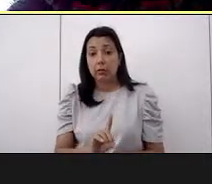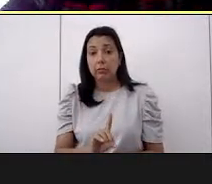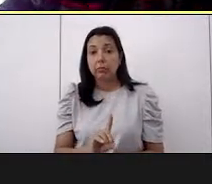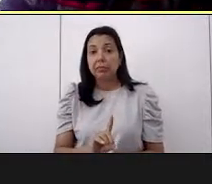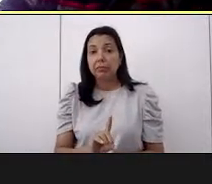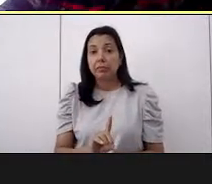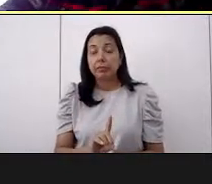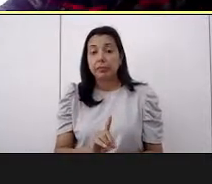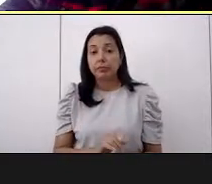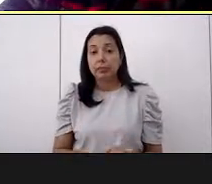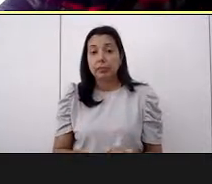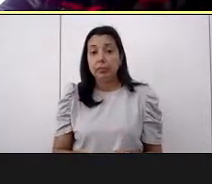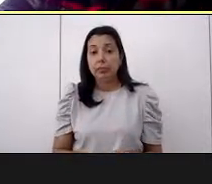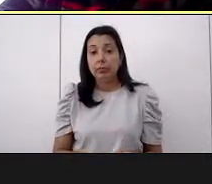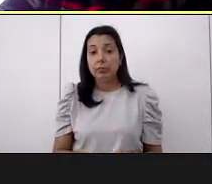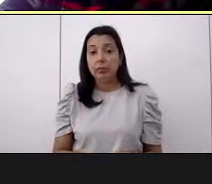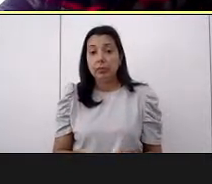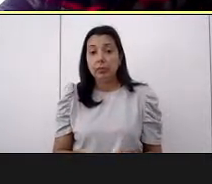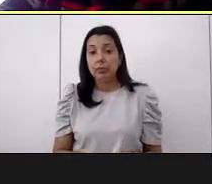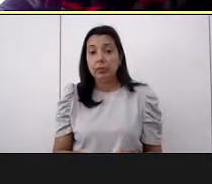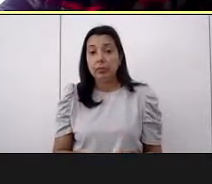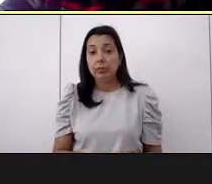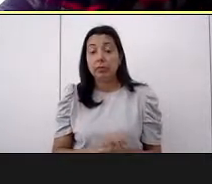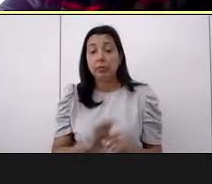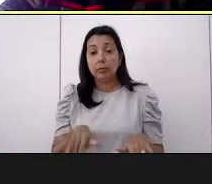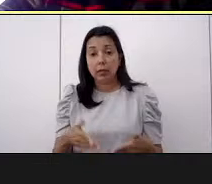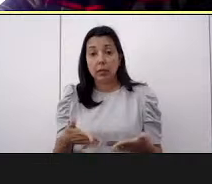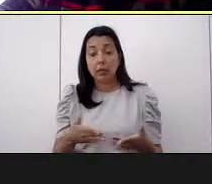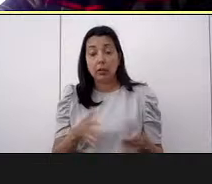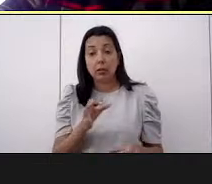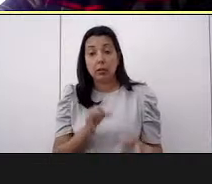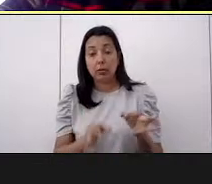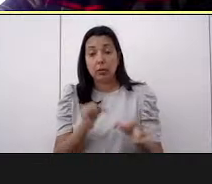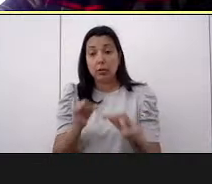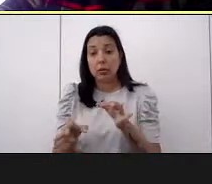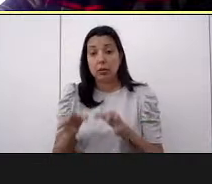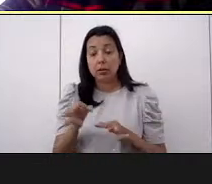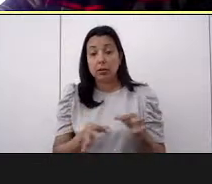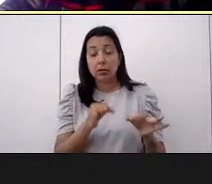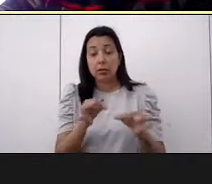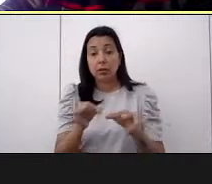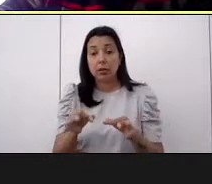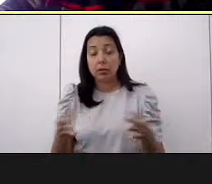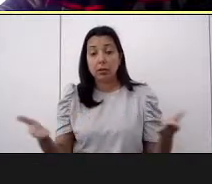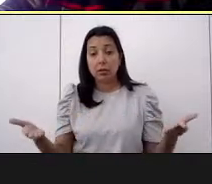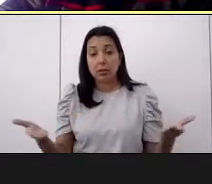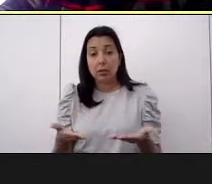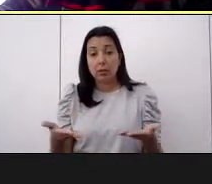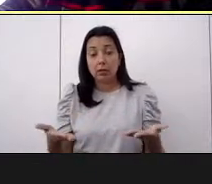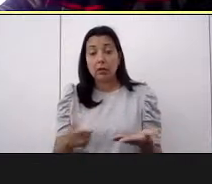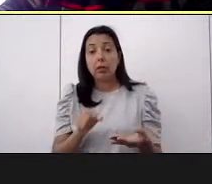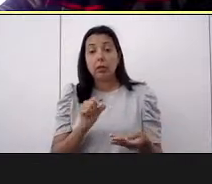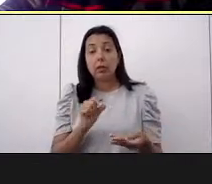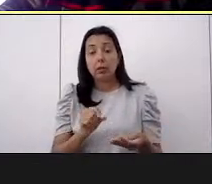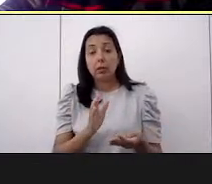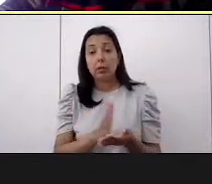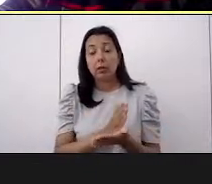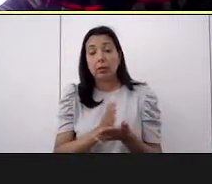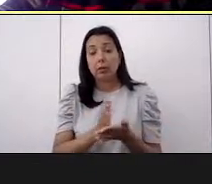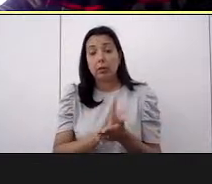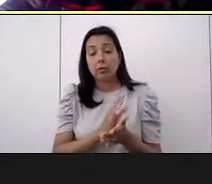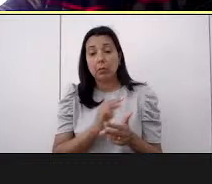The judicialization of public action is also a consequence of growing difficulty of political authorities to develop